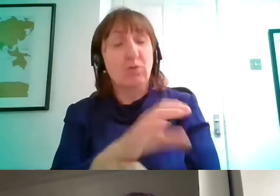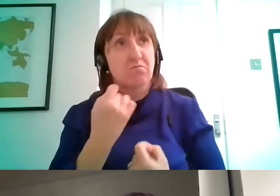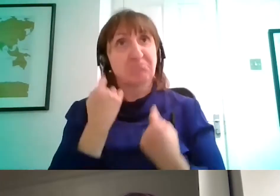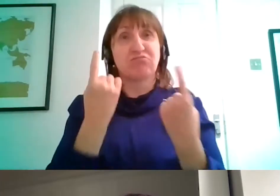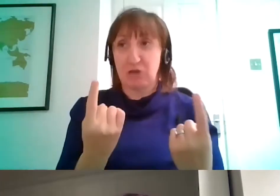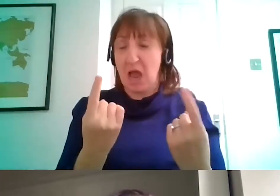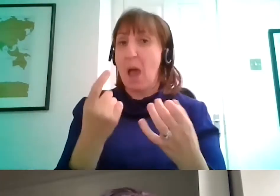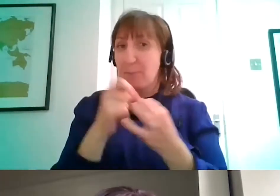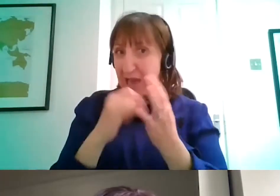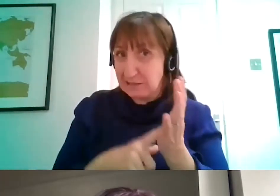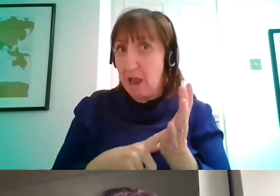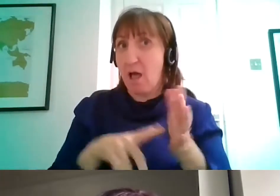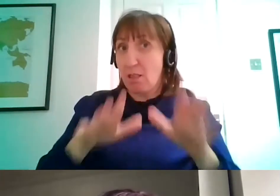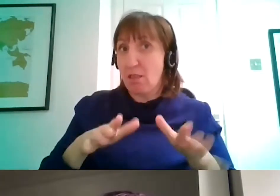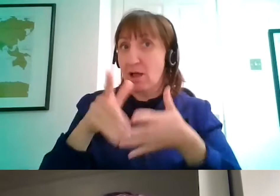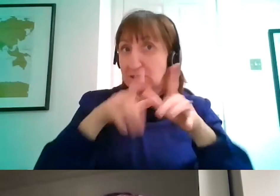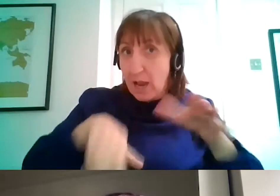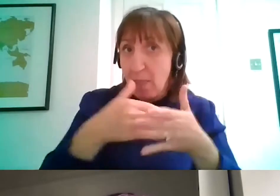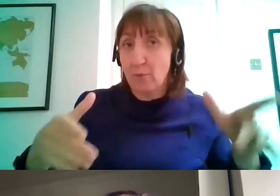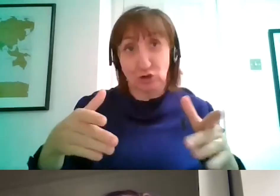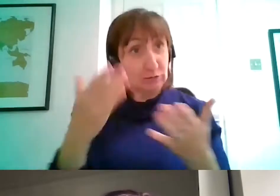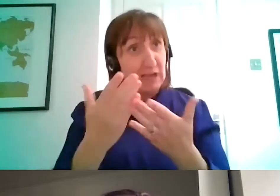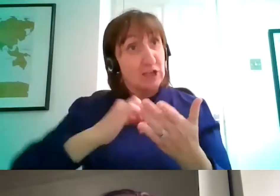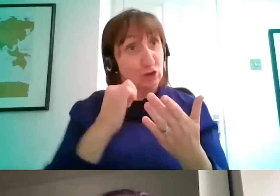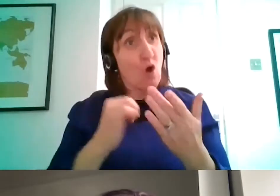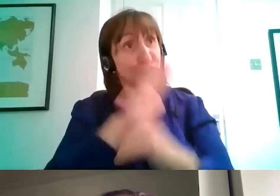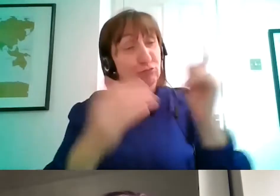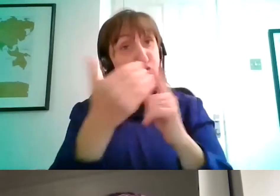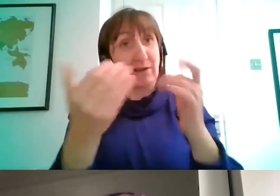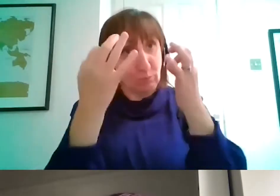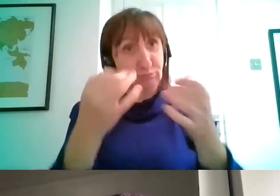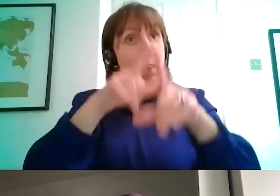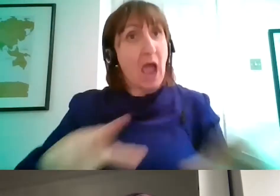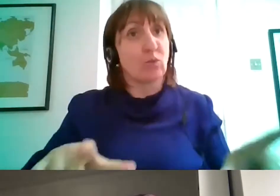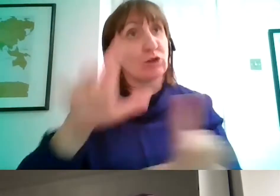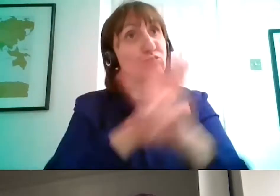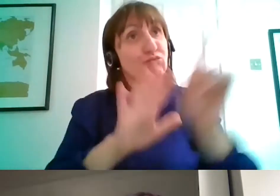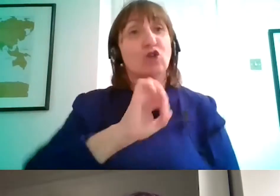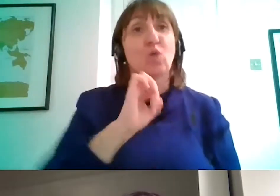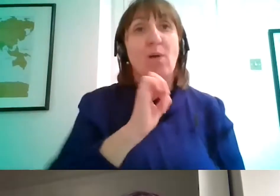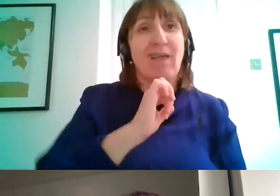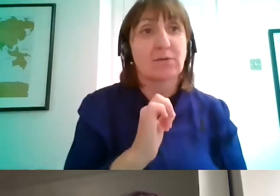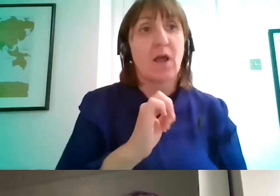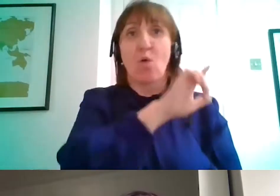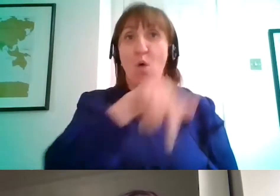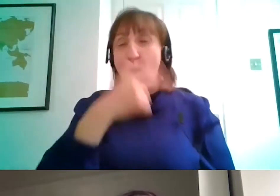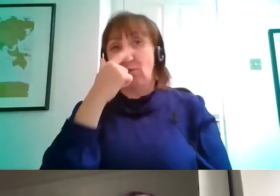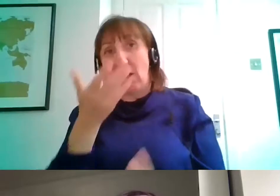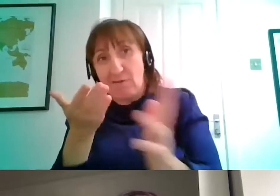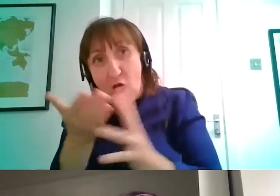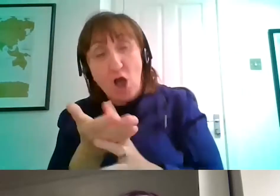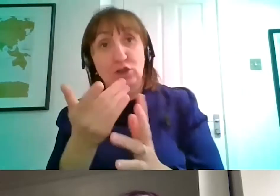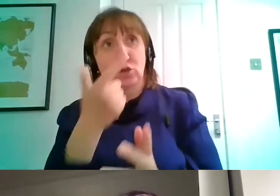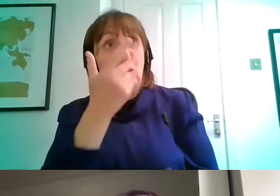Sign Language is, as it is in Scotland, a recognised language, and that we should all have access to learn